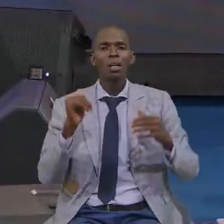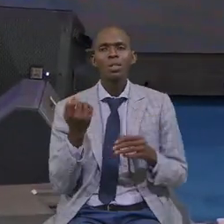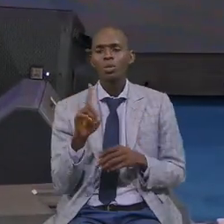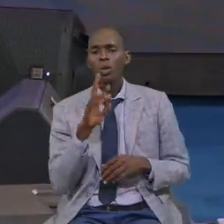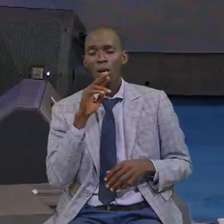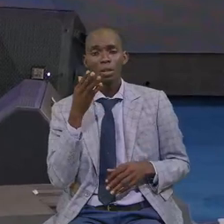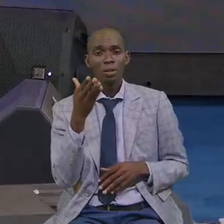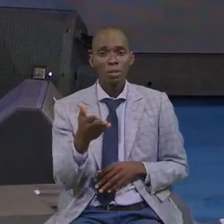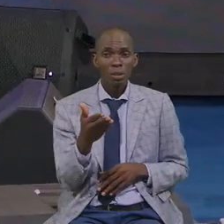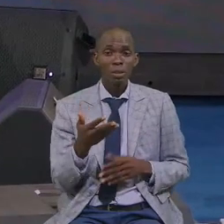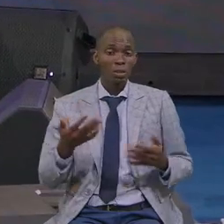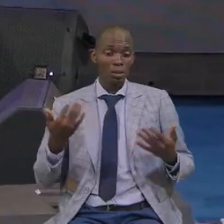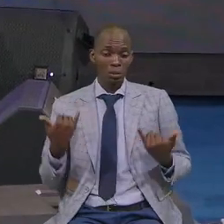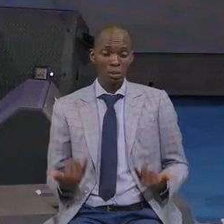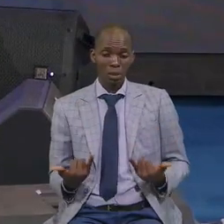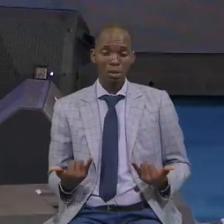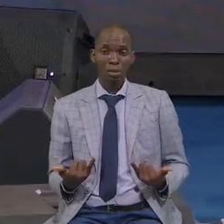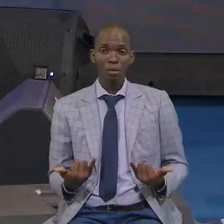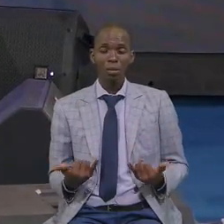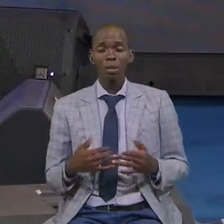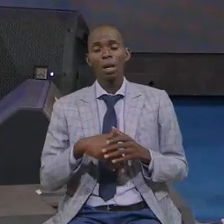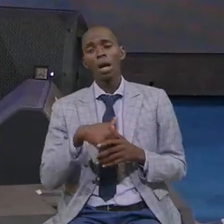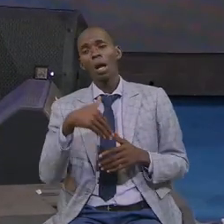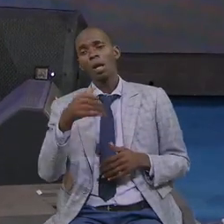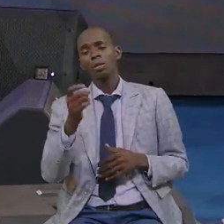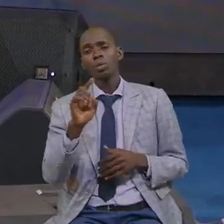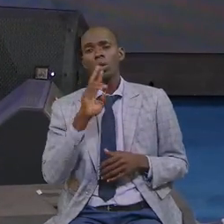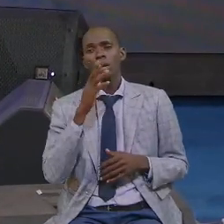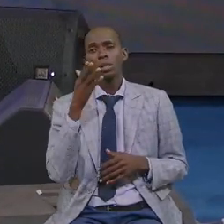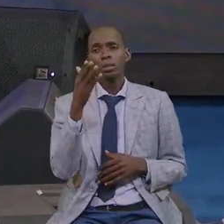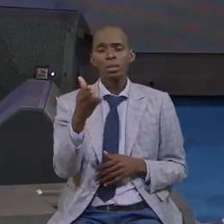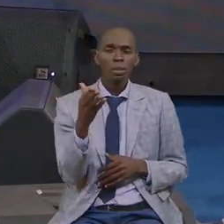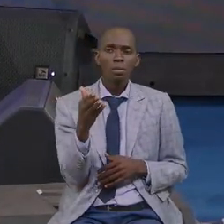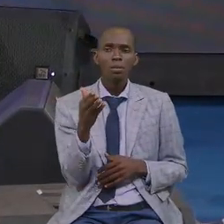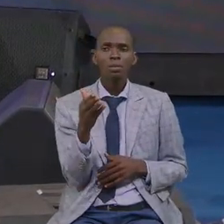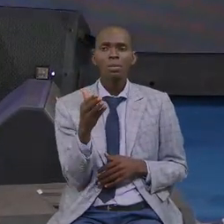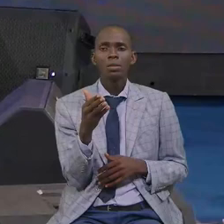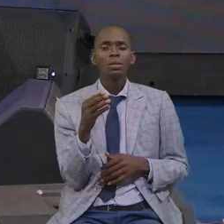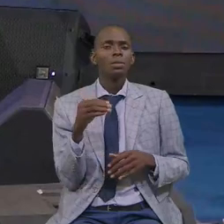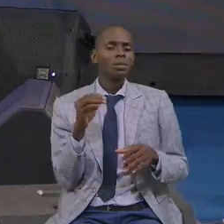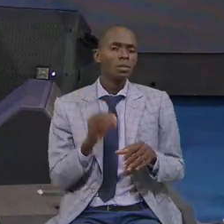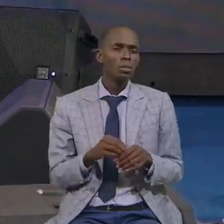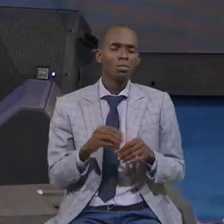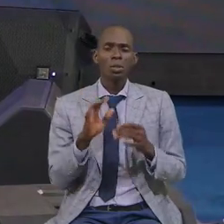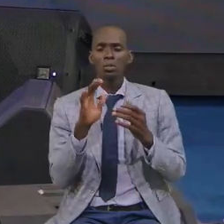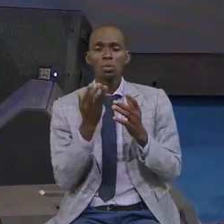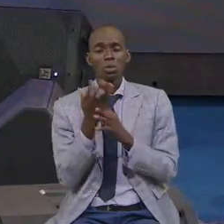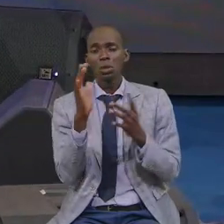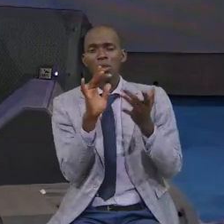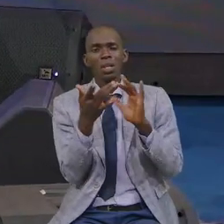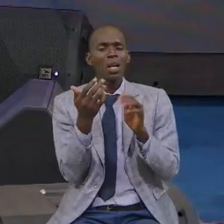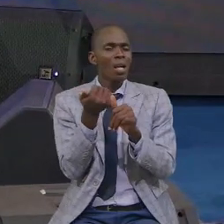here, inside, out there, in the overflow, online,